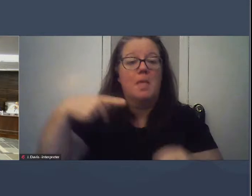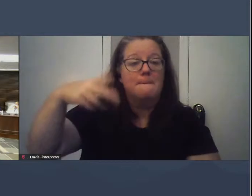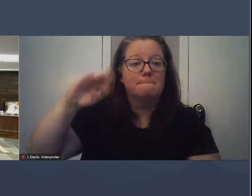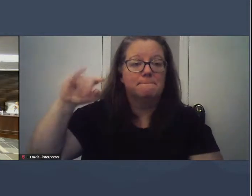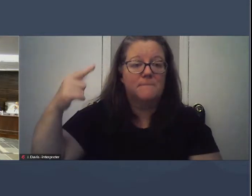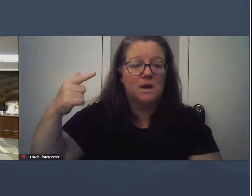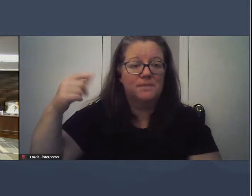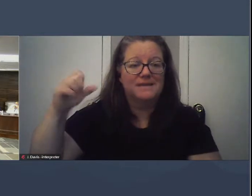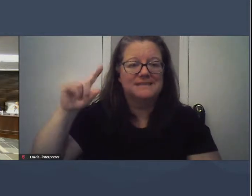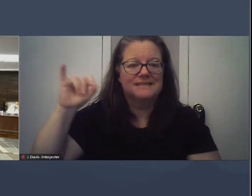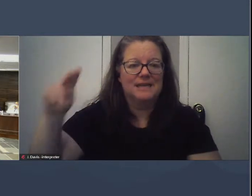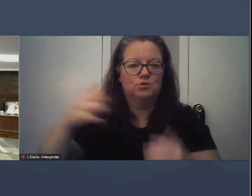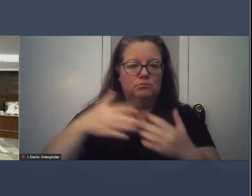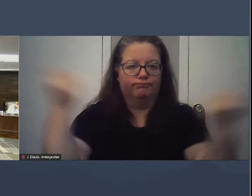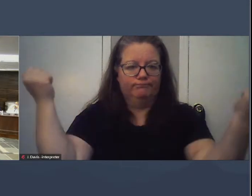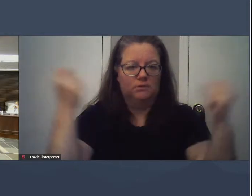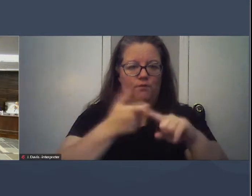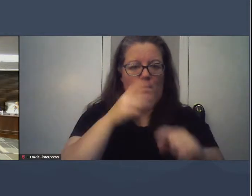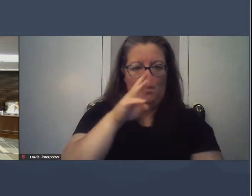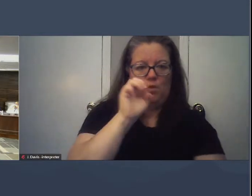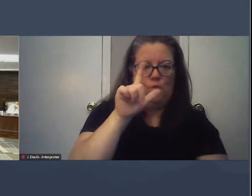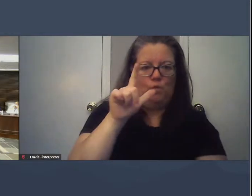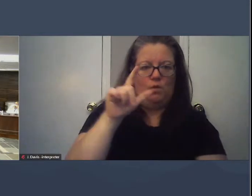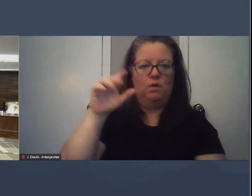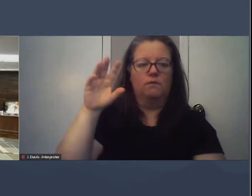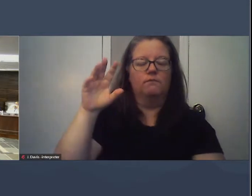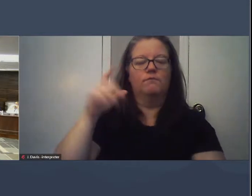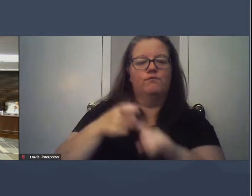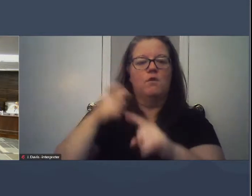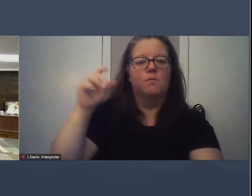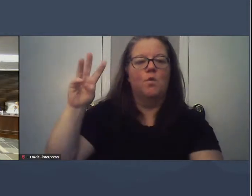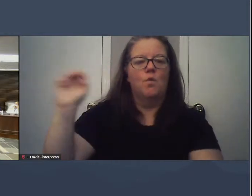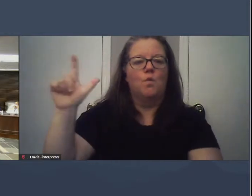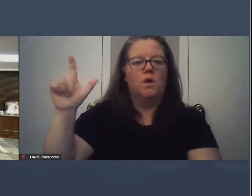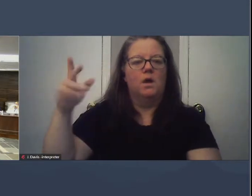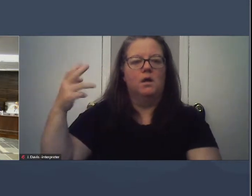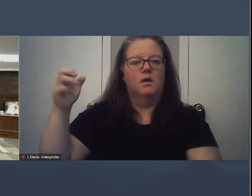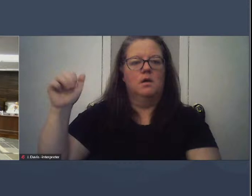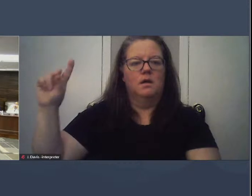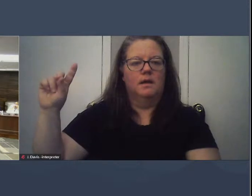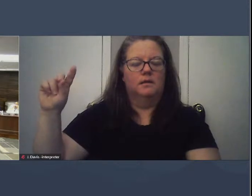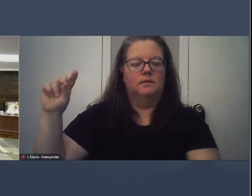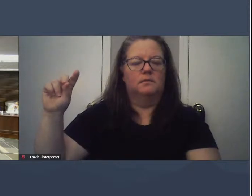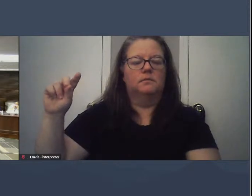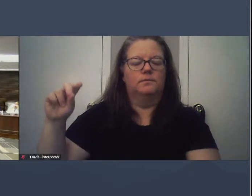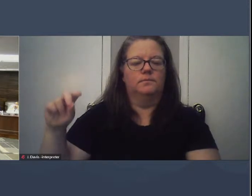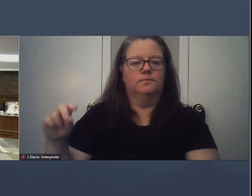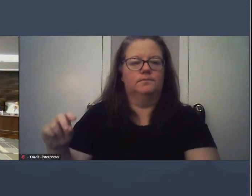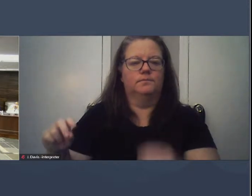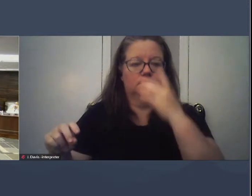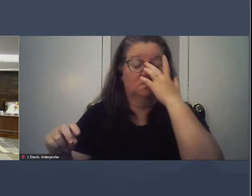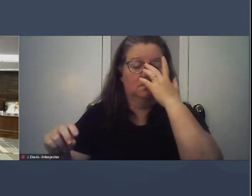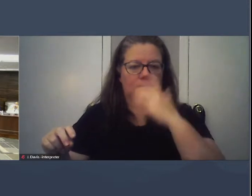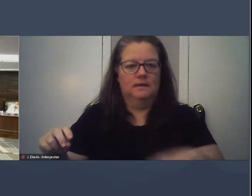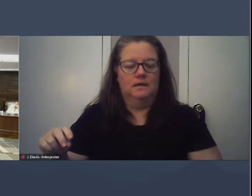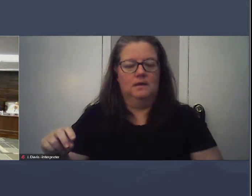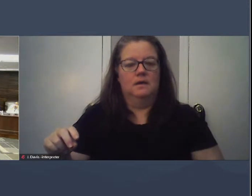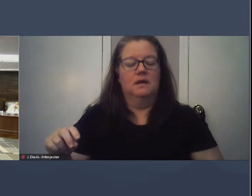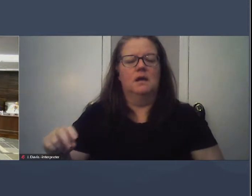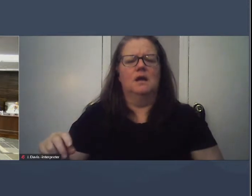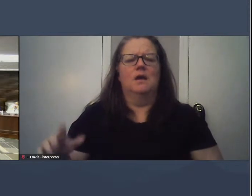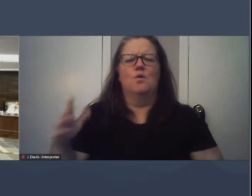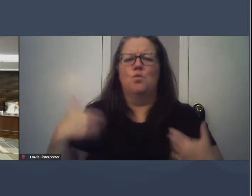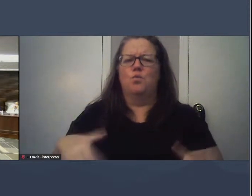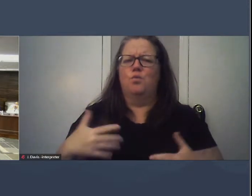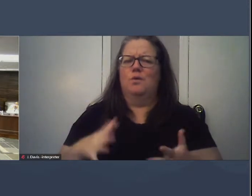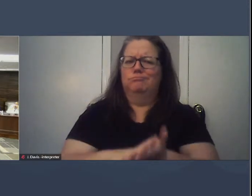Yeah, there's a difference. Yeah. Well, they're around it, but just other. They are around. See, this is a great